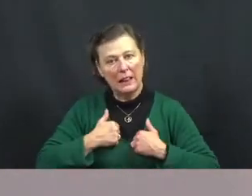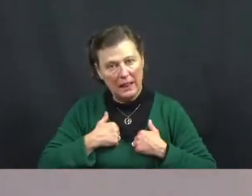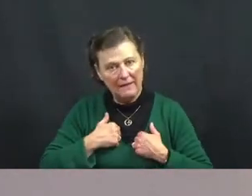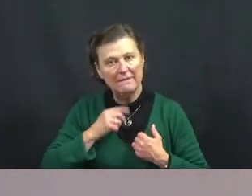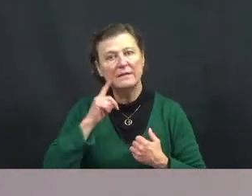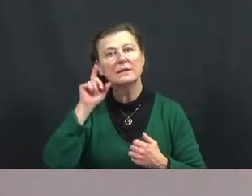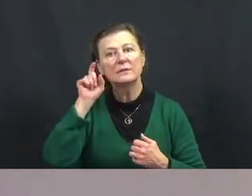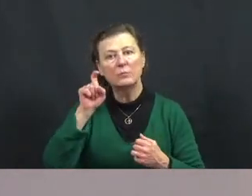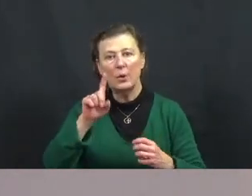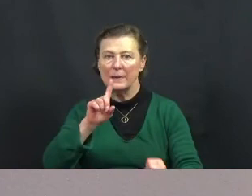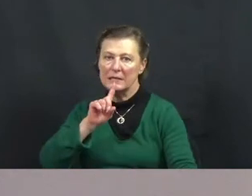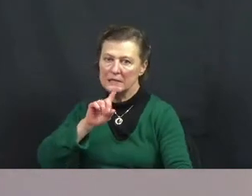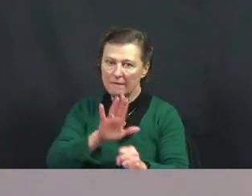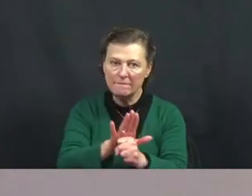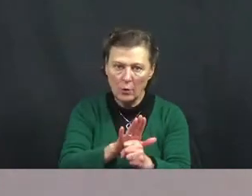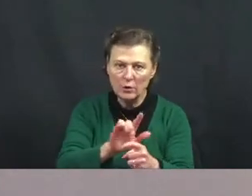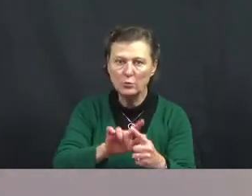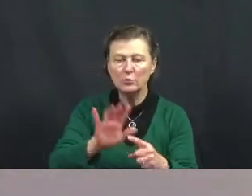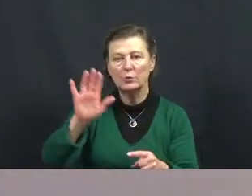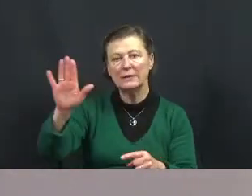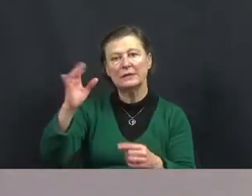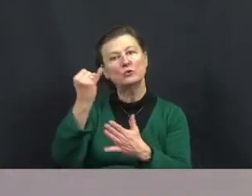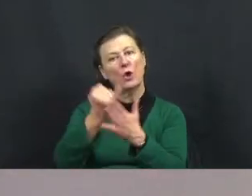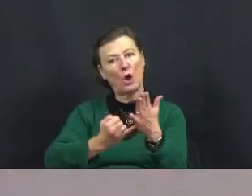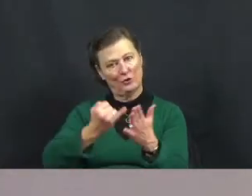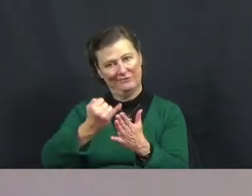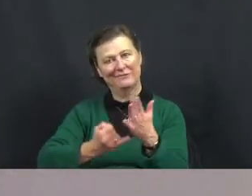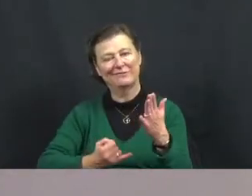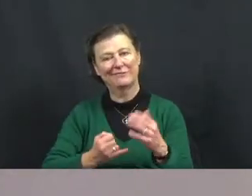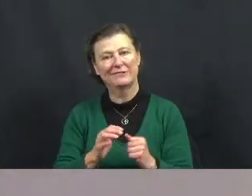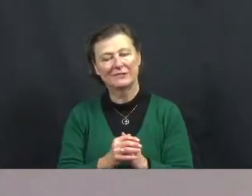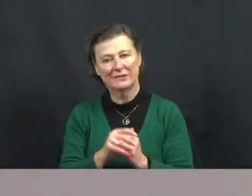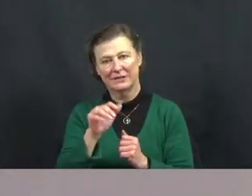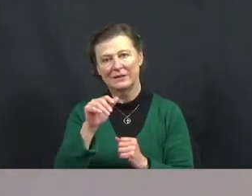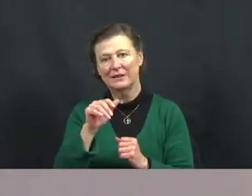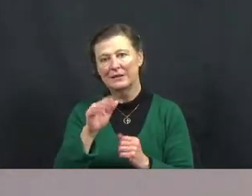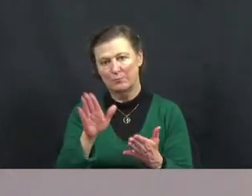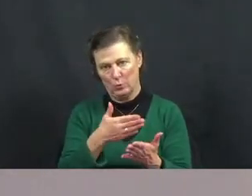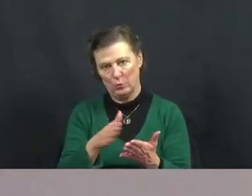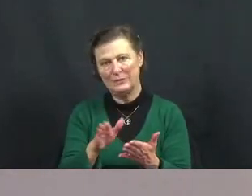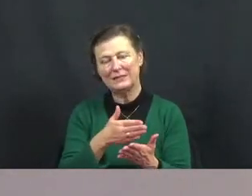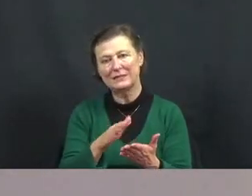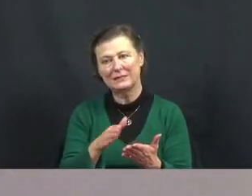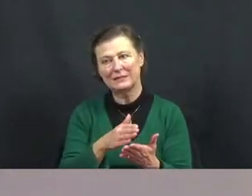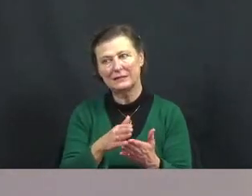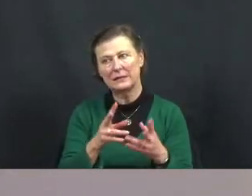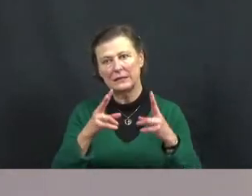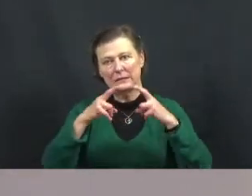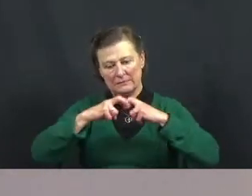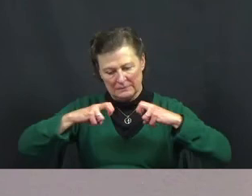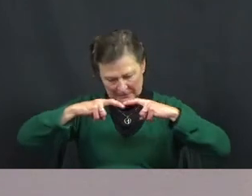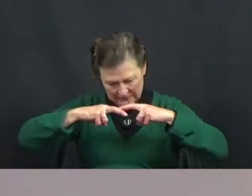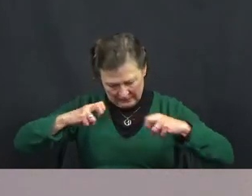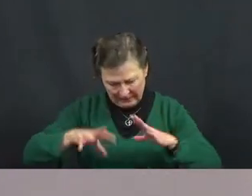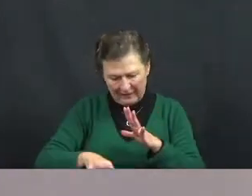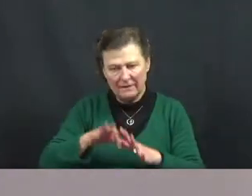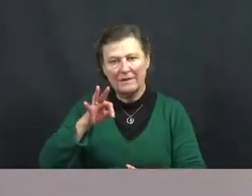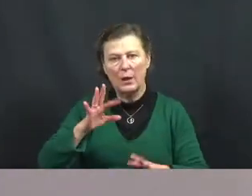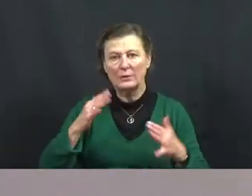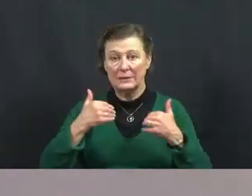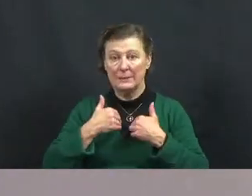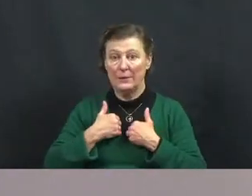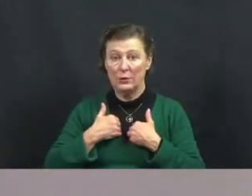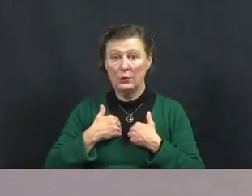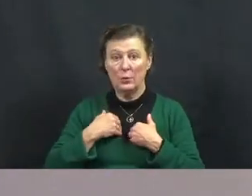utterly devoted to his art. And he looked ever deeper into his soul and discovered a spiritual awareness